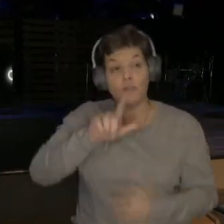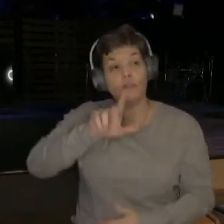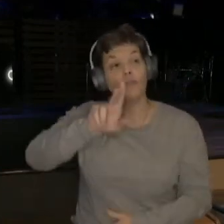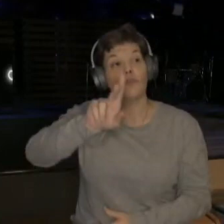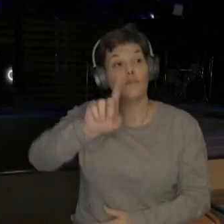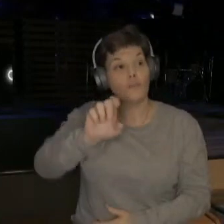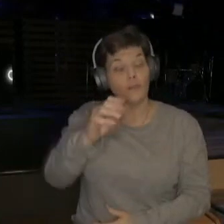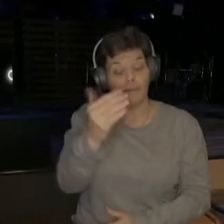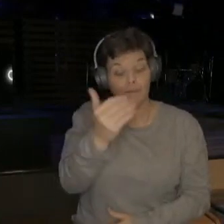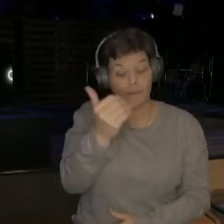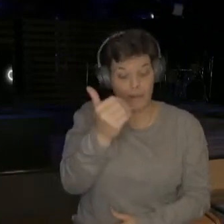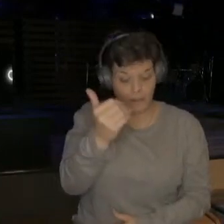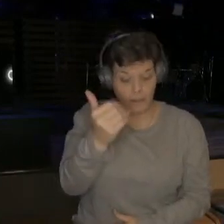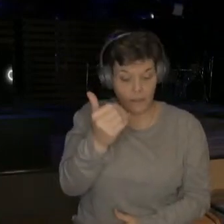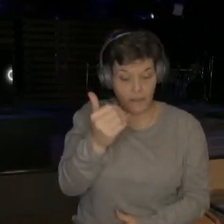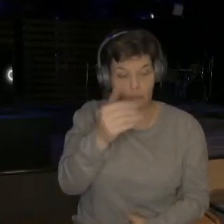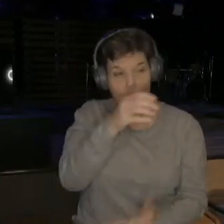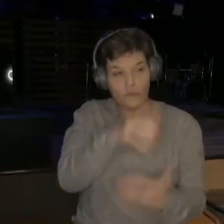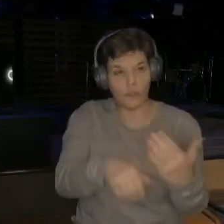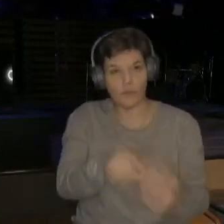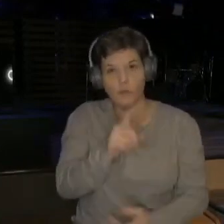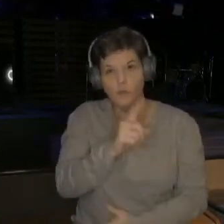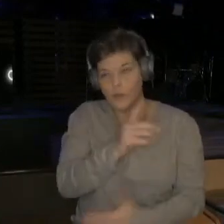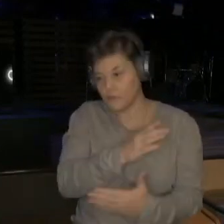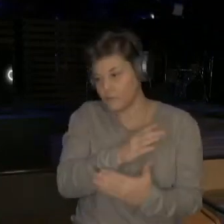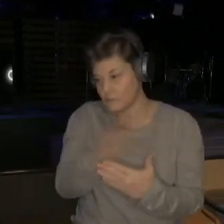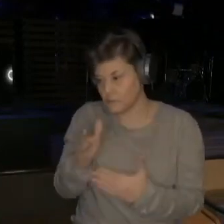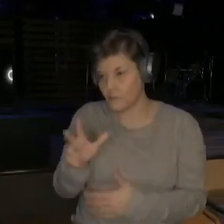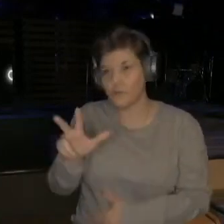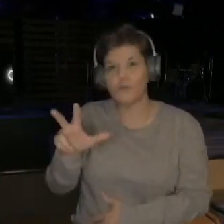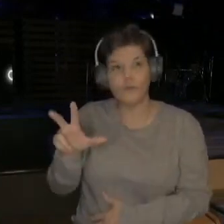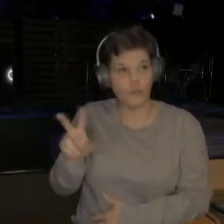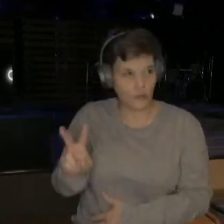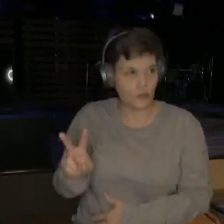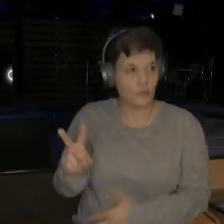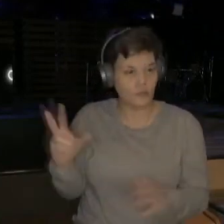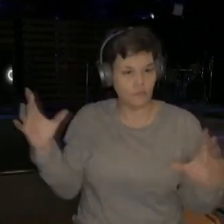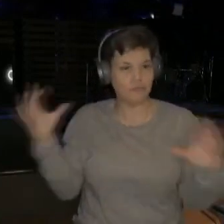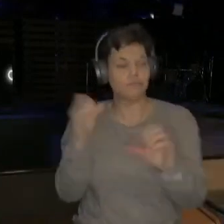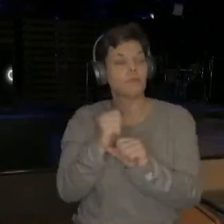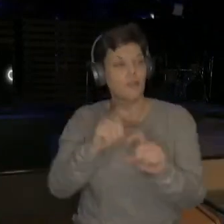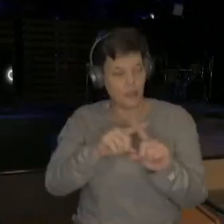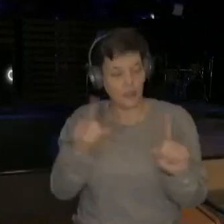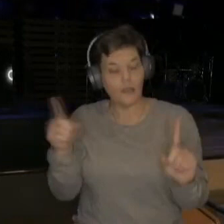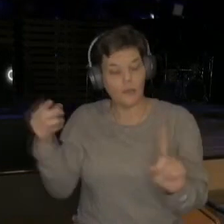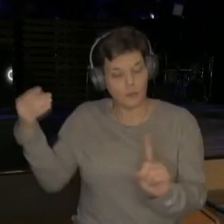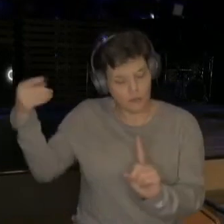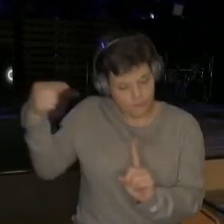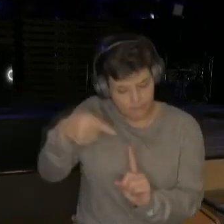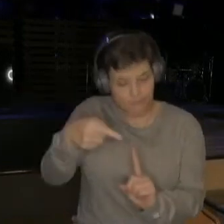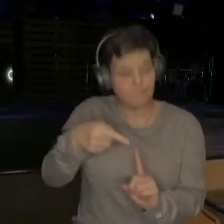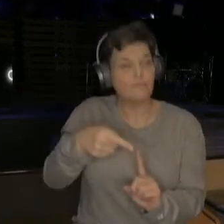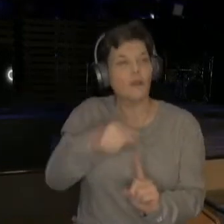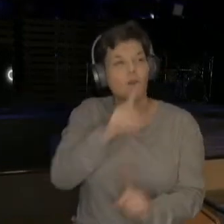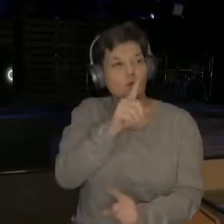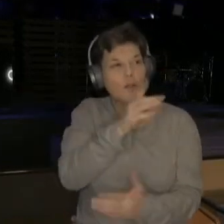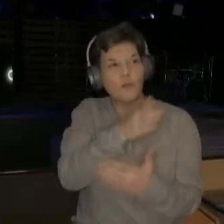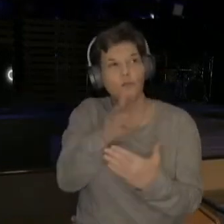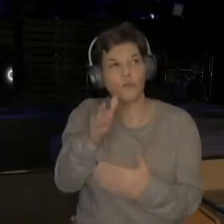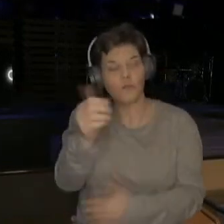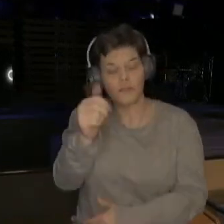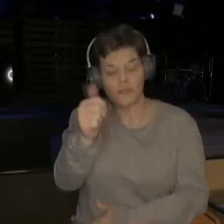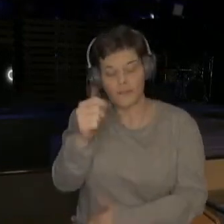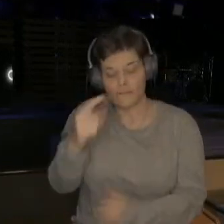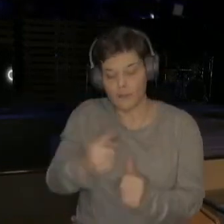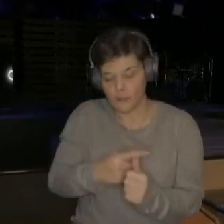Jerusalem. He is nearing the end of his earthly ministry, and other than the disciples, he has two different